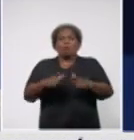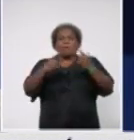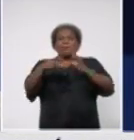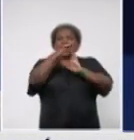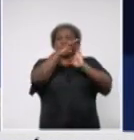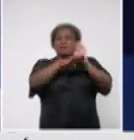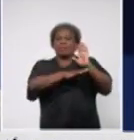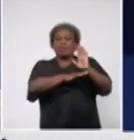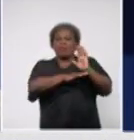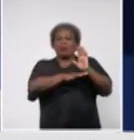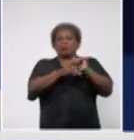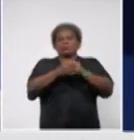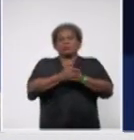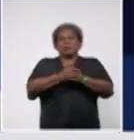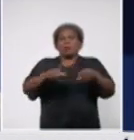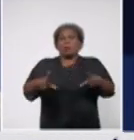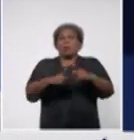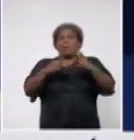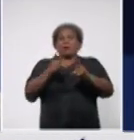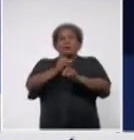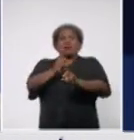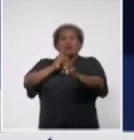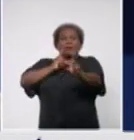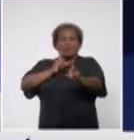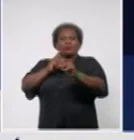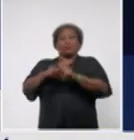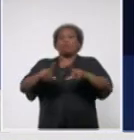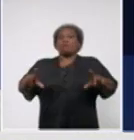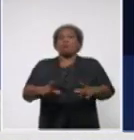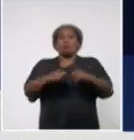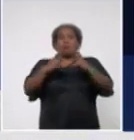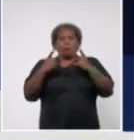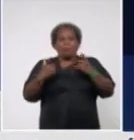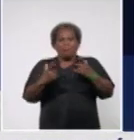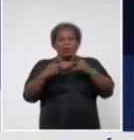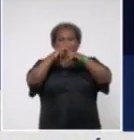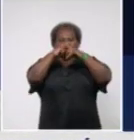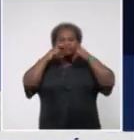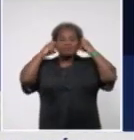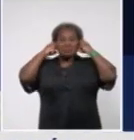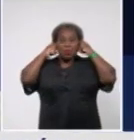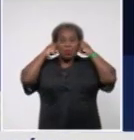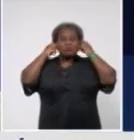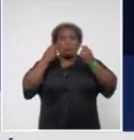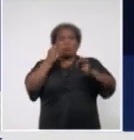are under the age of 18, for a total of